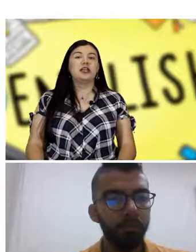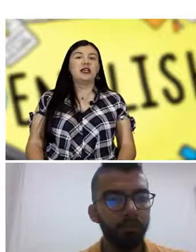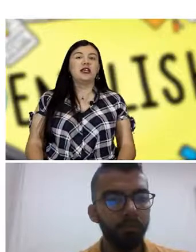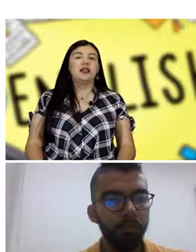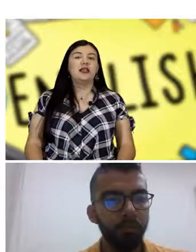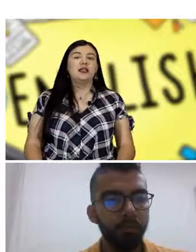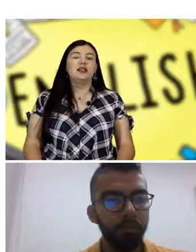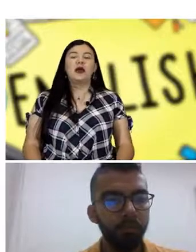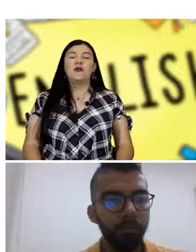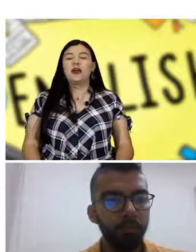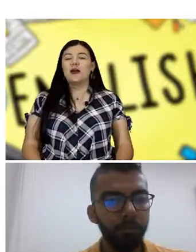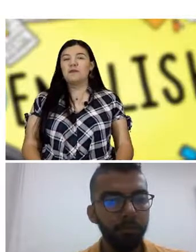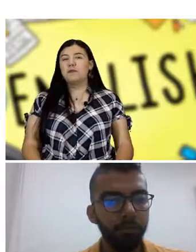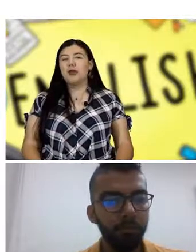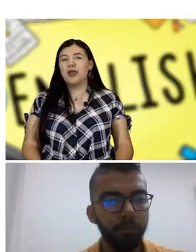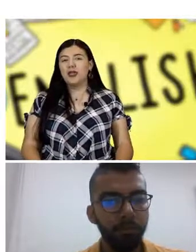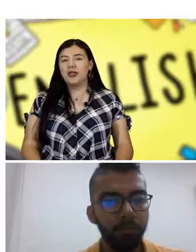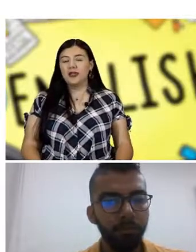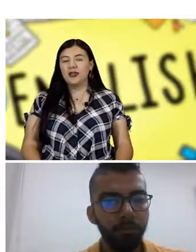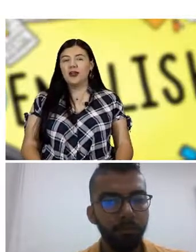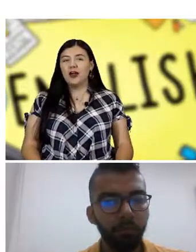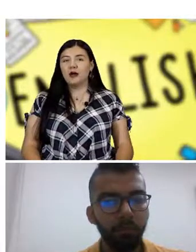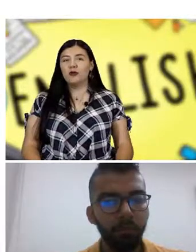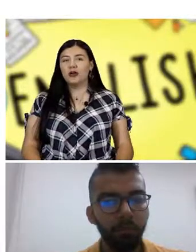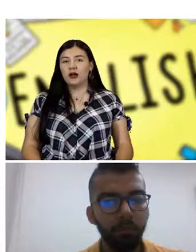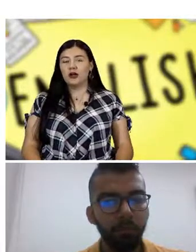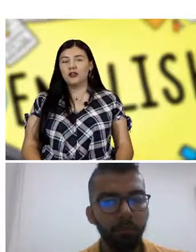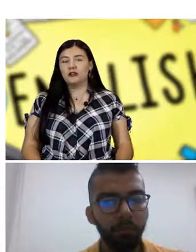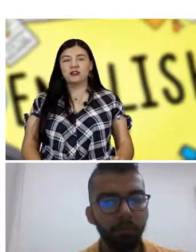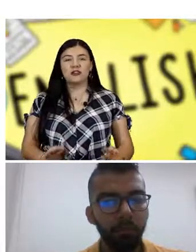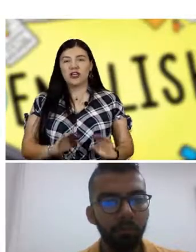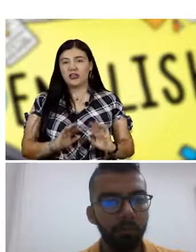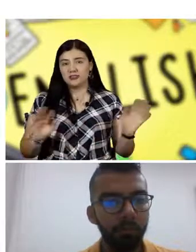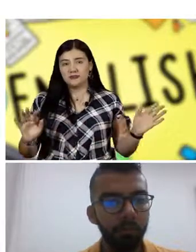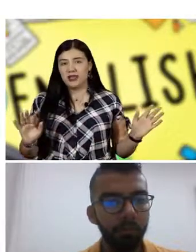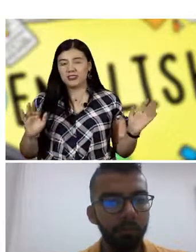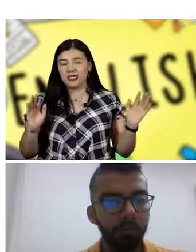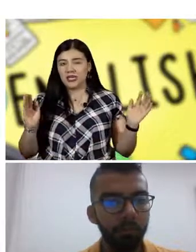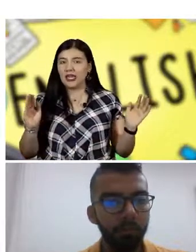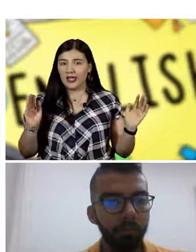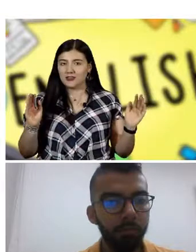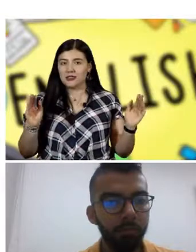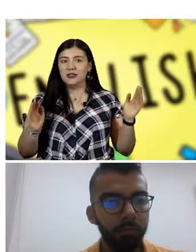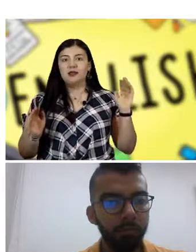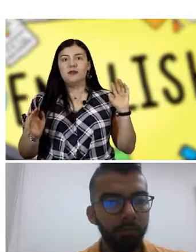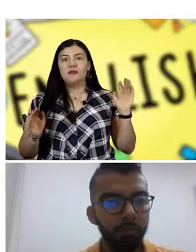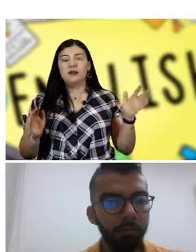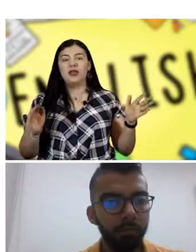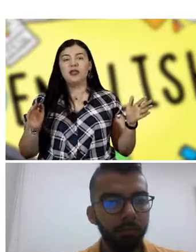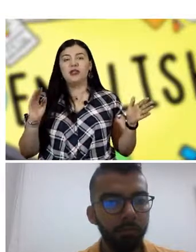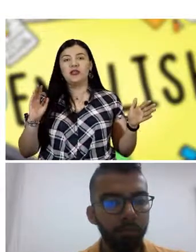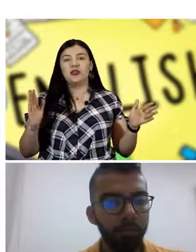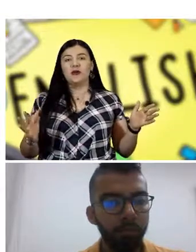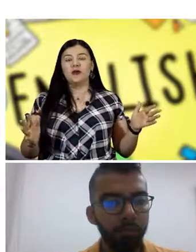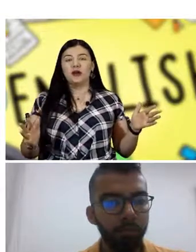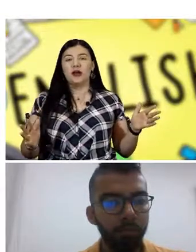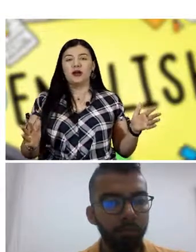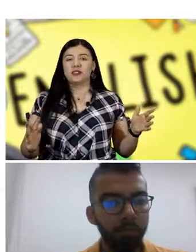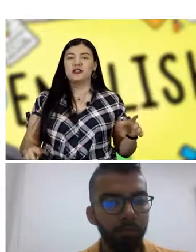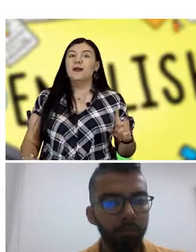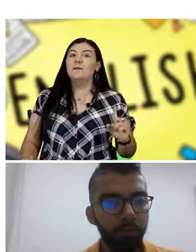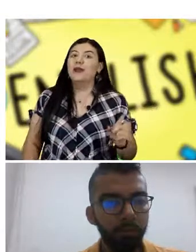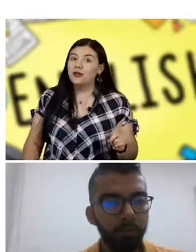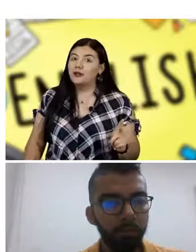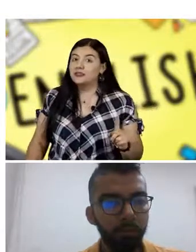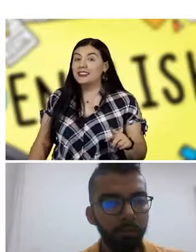to say that we have pain in our heart, so that is basically it. Pain in our